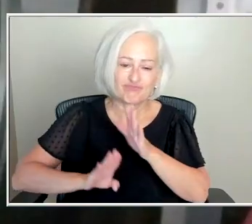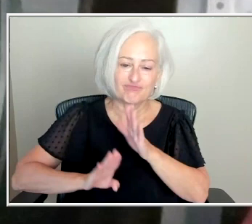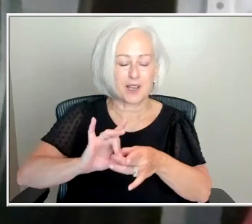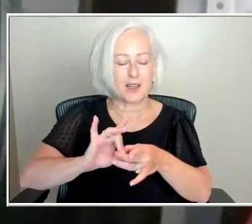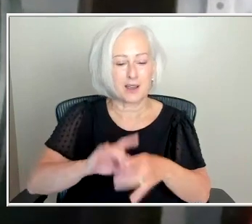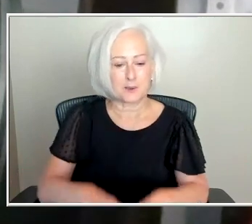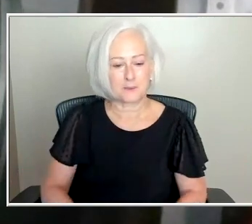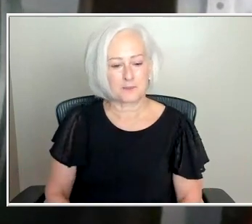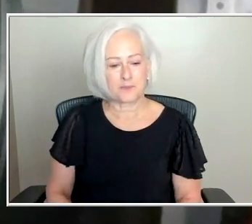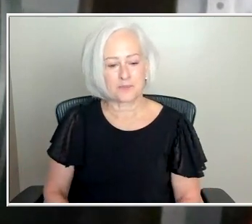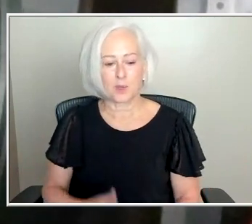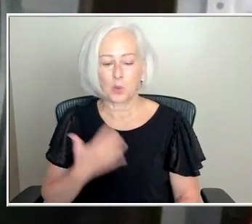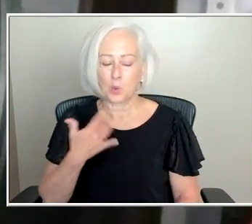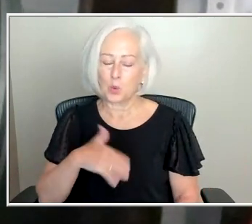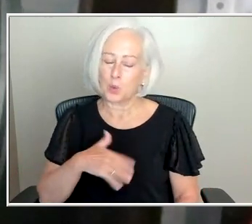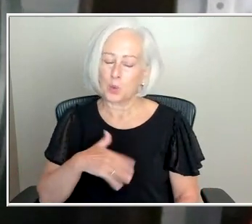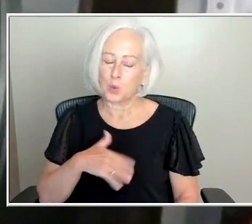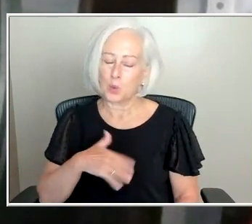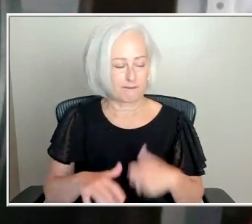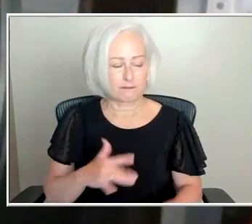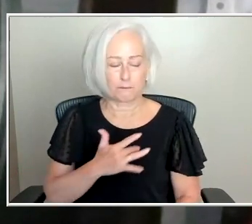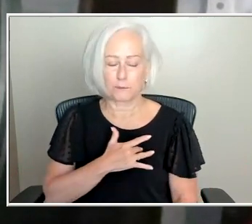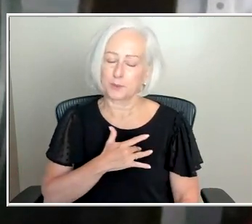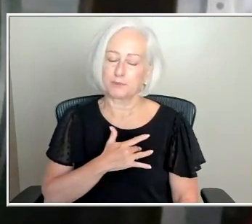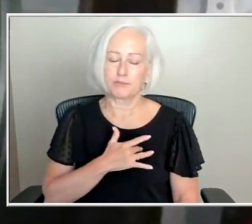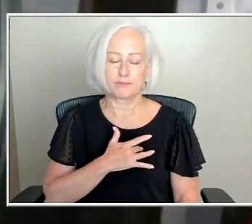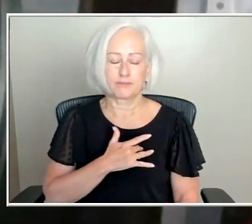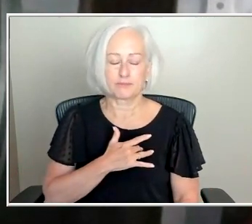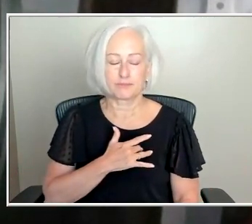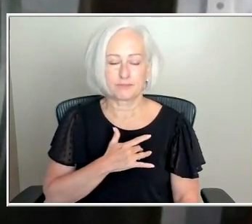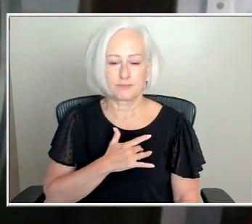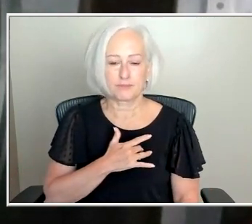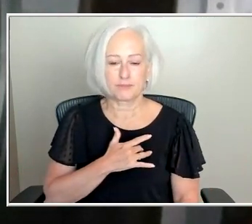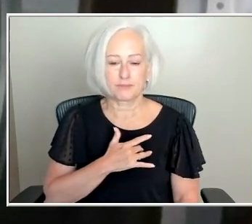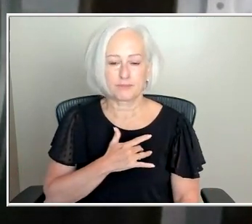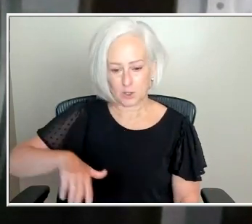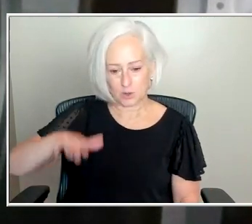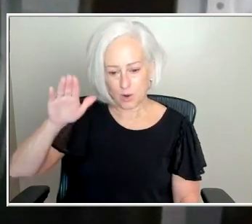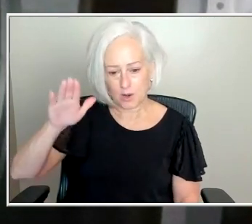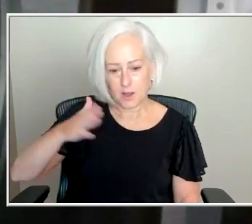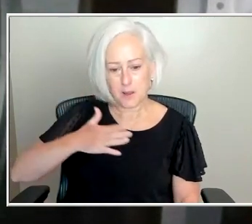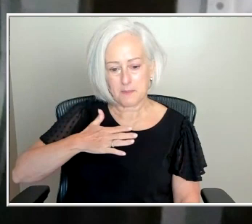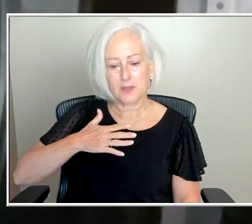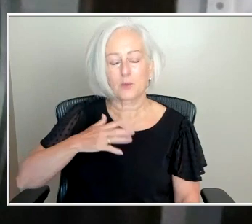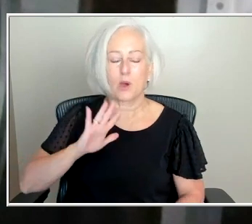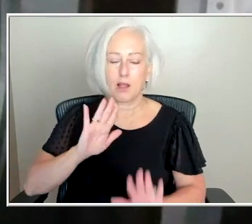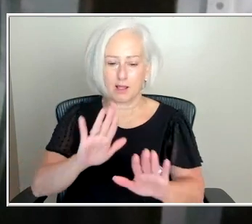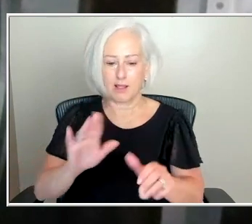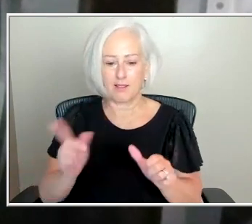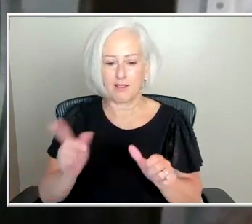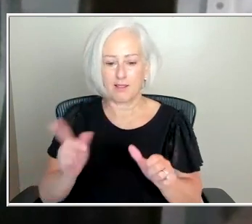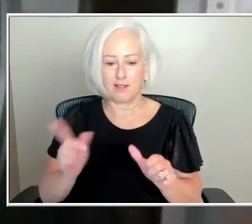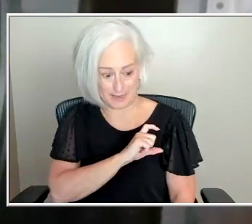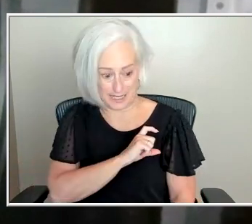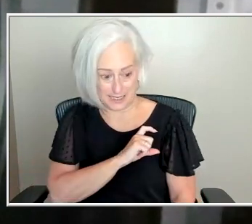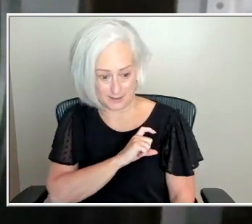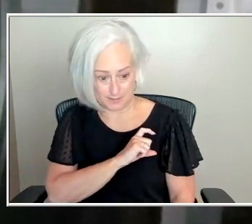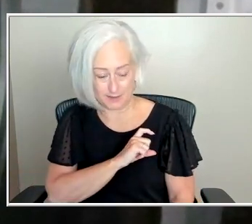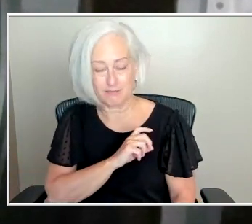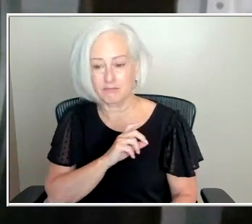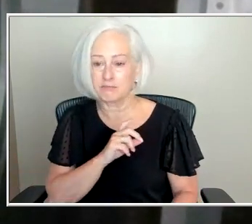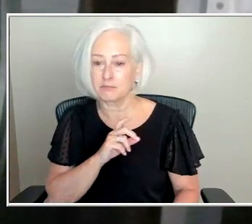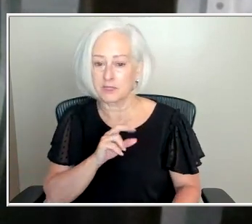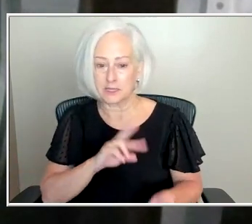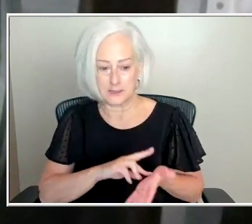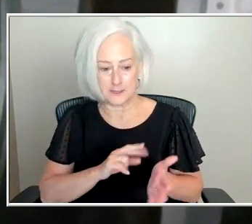It's tough, right? Because growing up, my dad, first of all, he's a police officer, so there's already